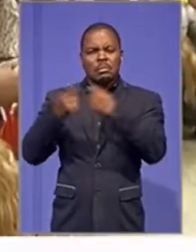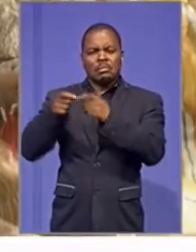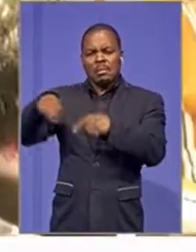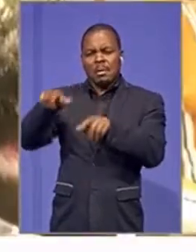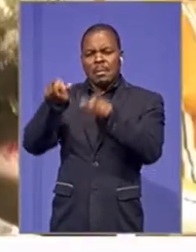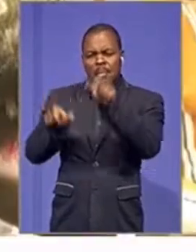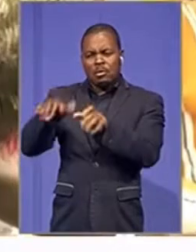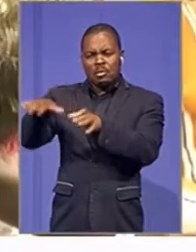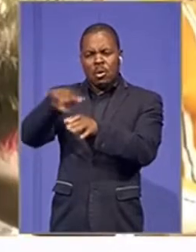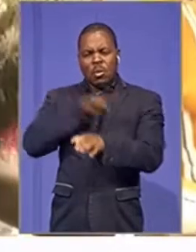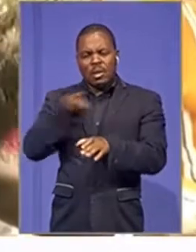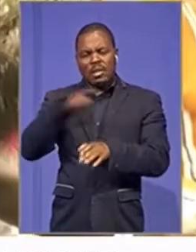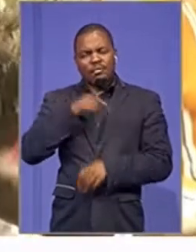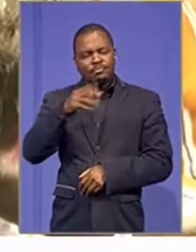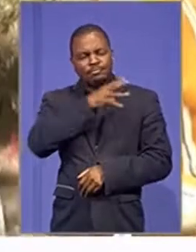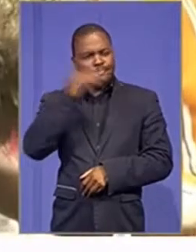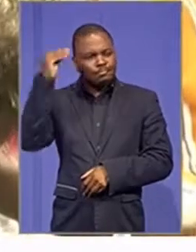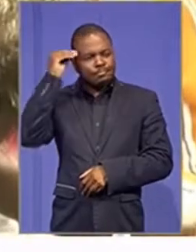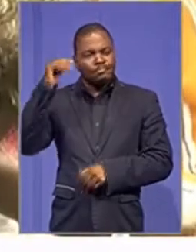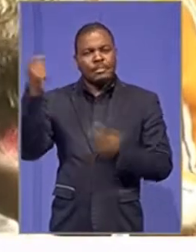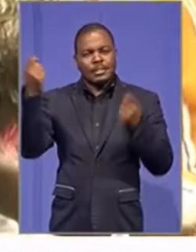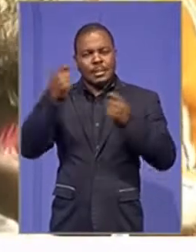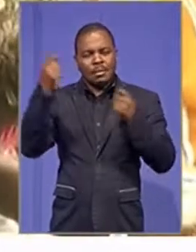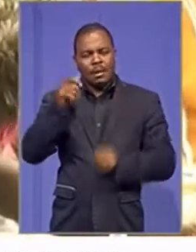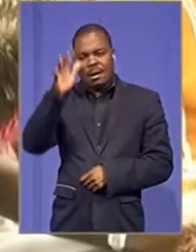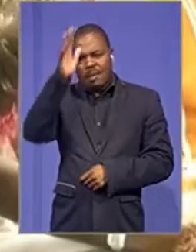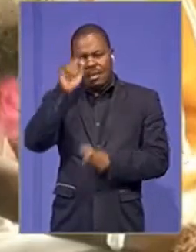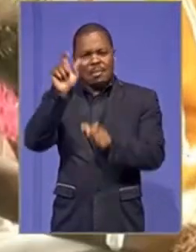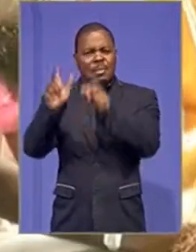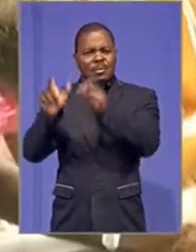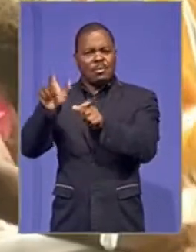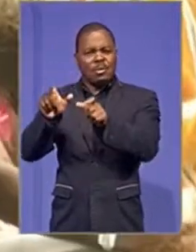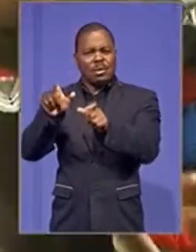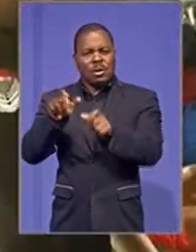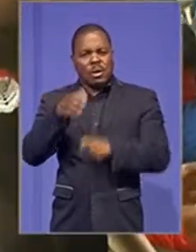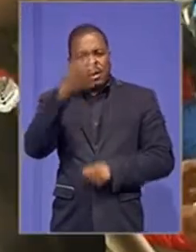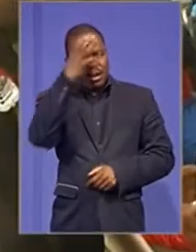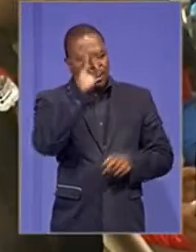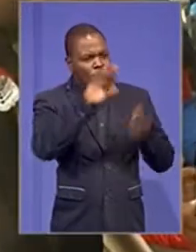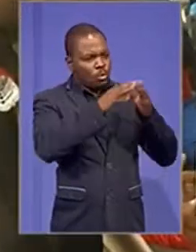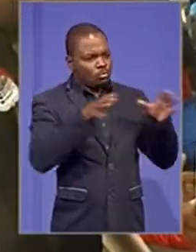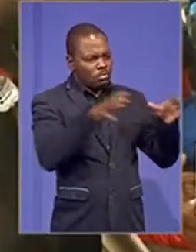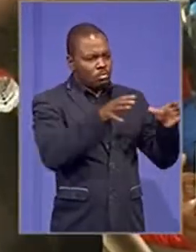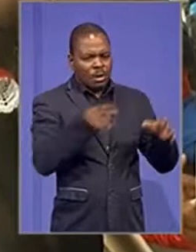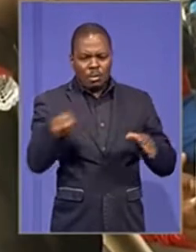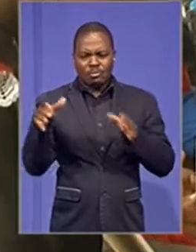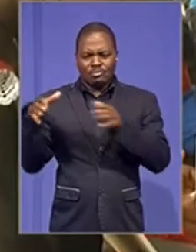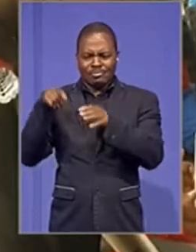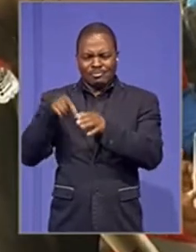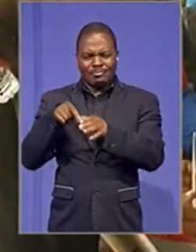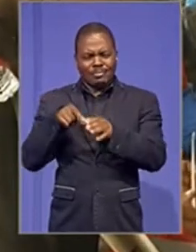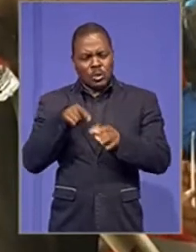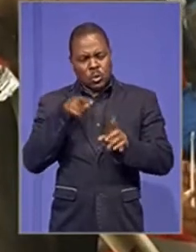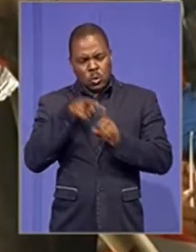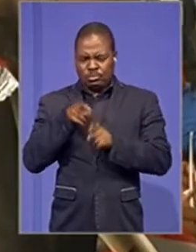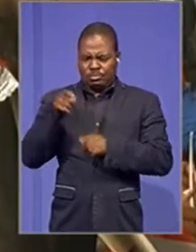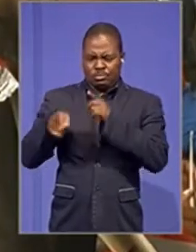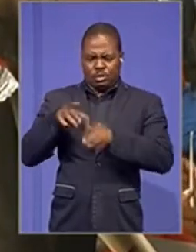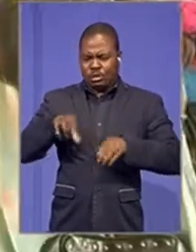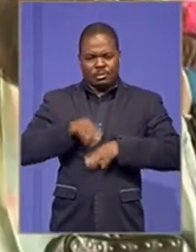go gopola bahlabani ba maAfrikanere go bapa le moo batlankedi ba mmušo le setšhaba ba bego ba gopola letšatši le